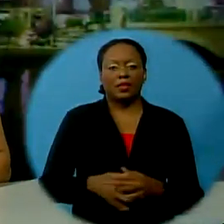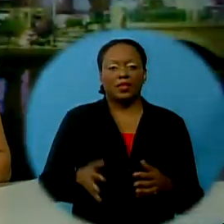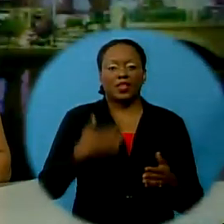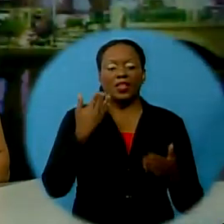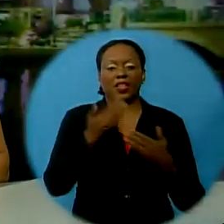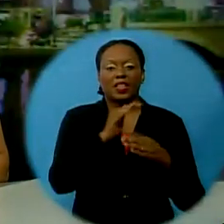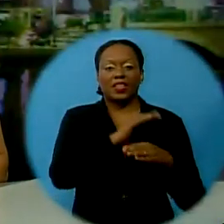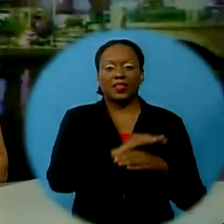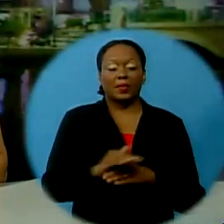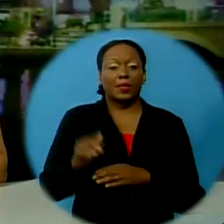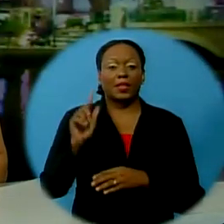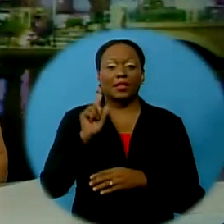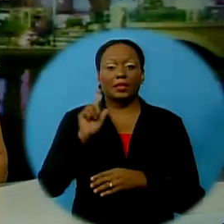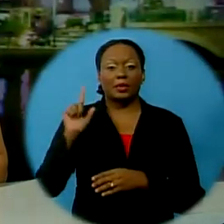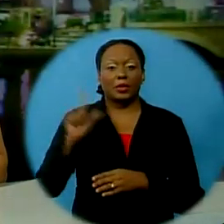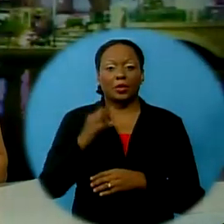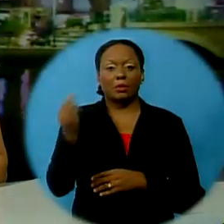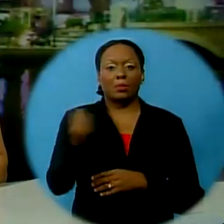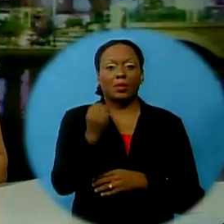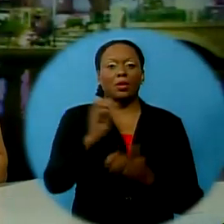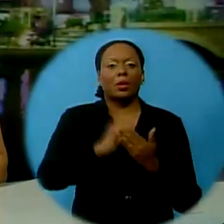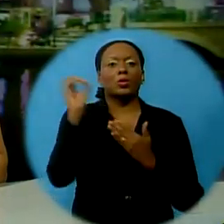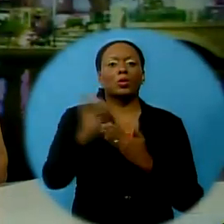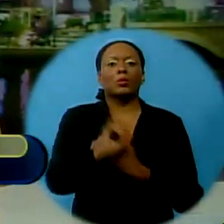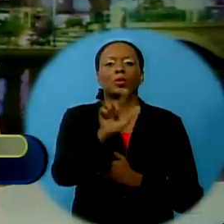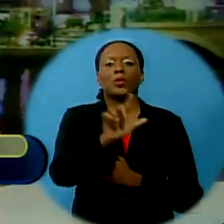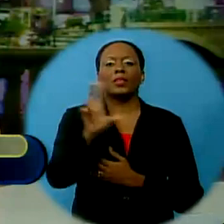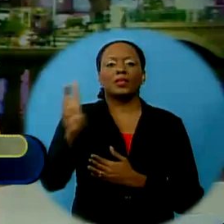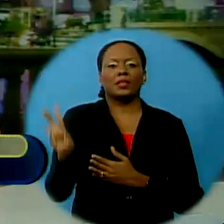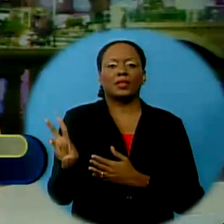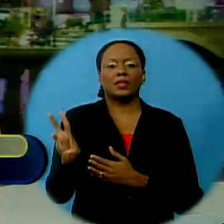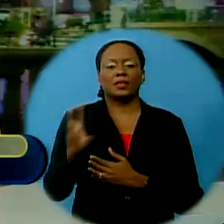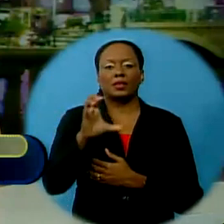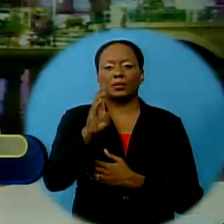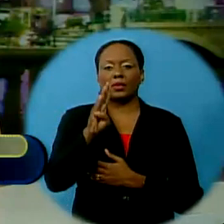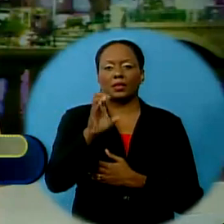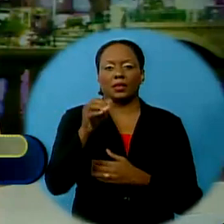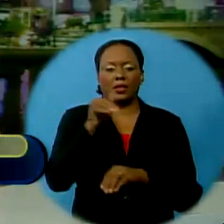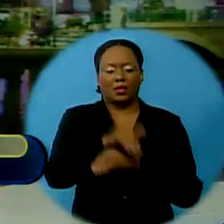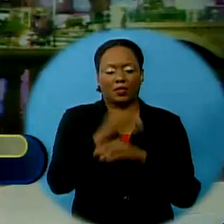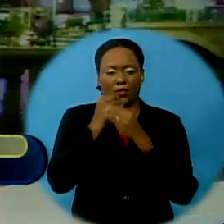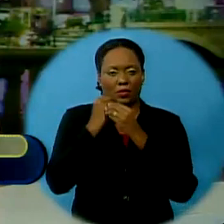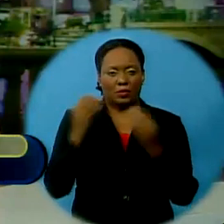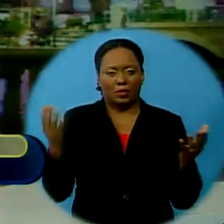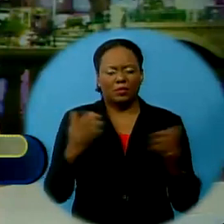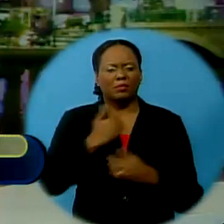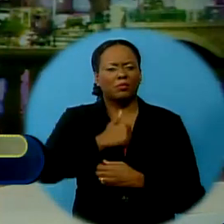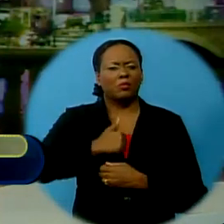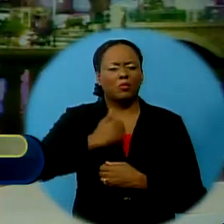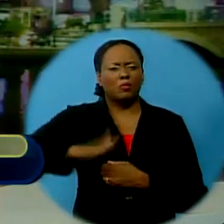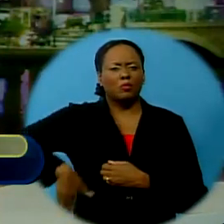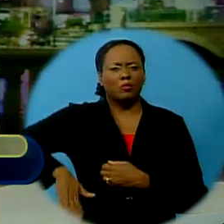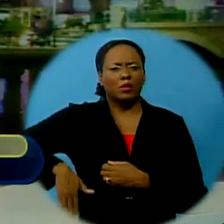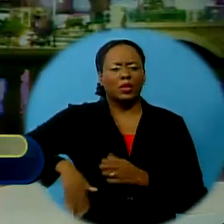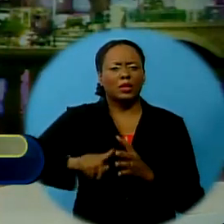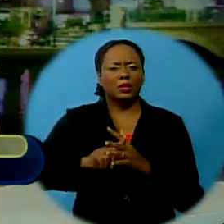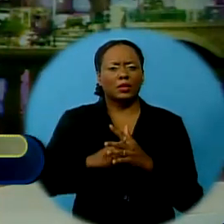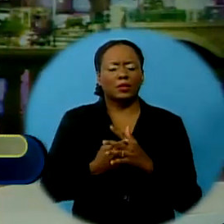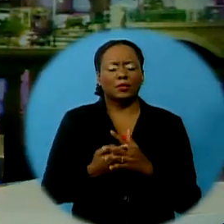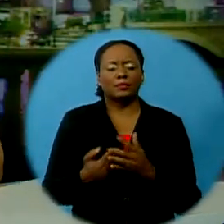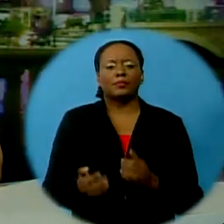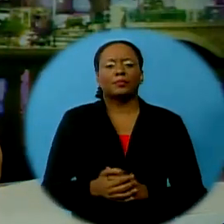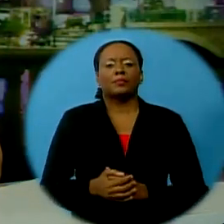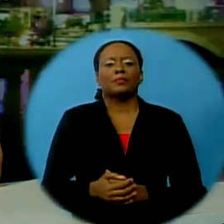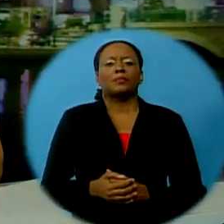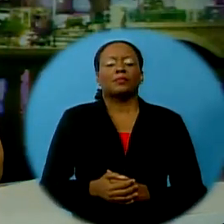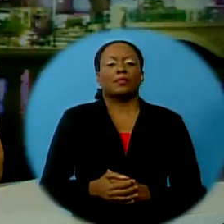And a very good evening to you. I'm Lisa Lloyd with the Monday, October 26th edition of the CBC Evening News. We do apologize for the delayed start in our